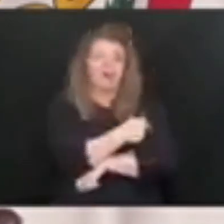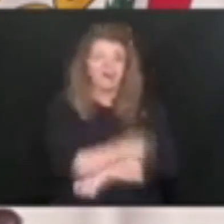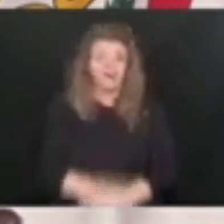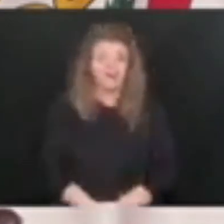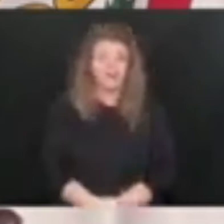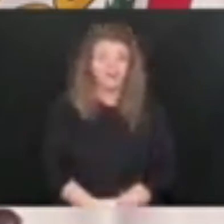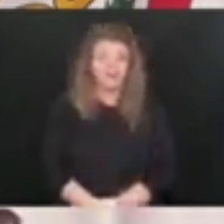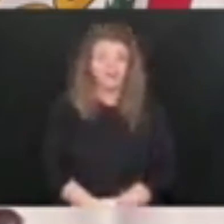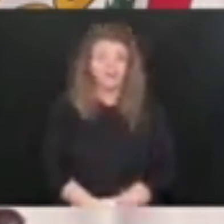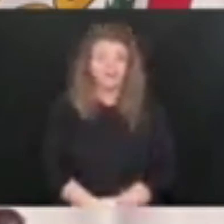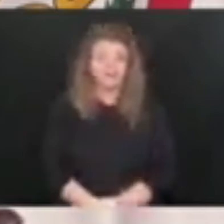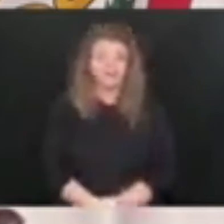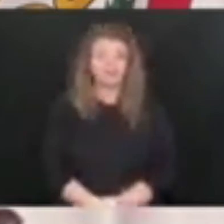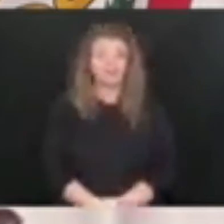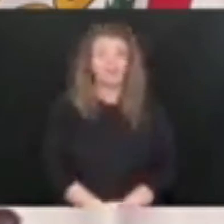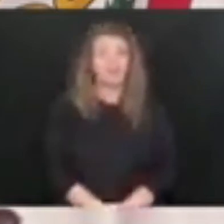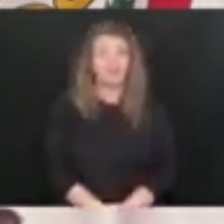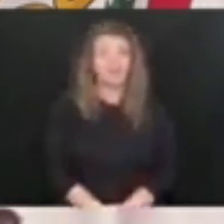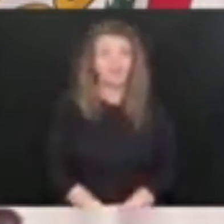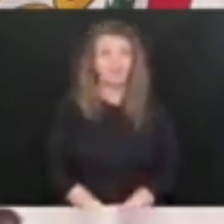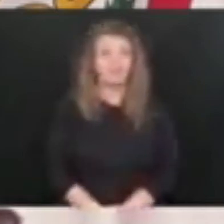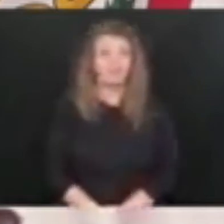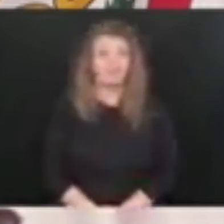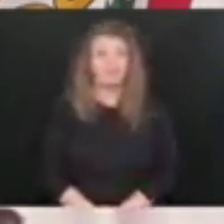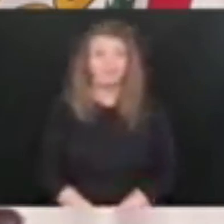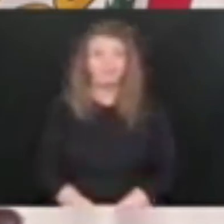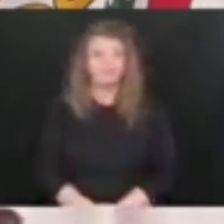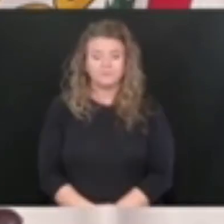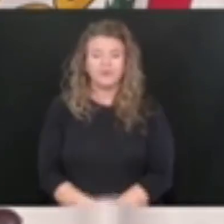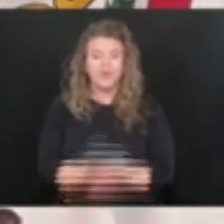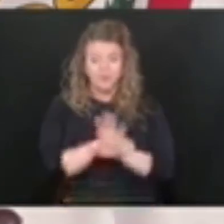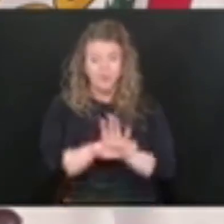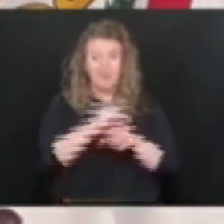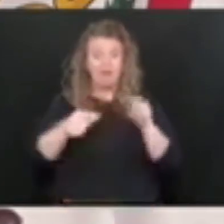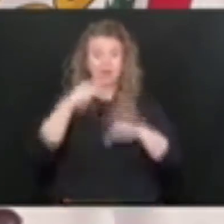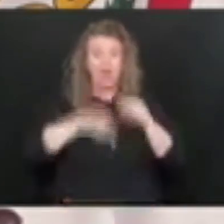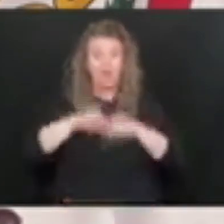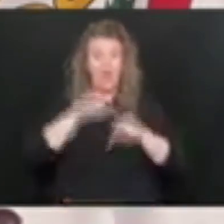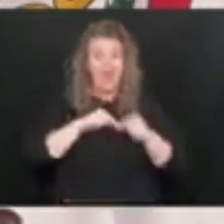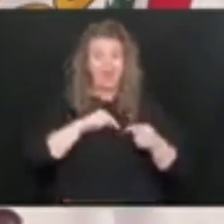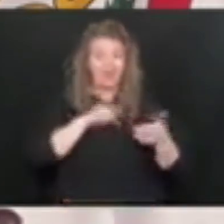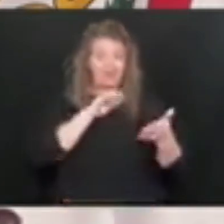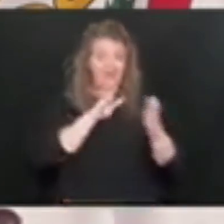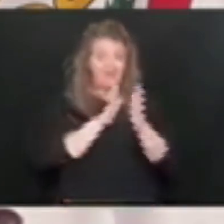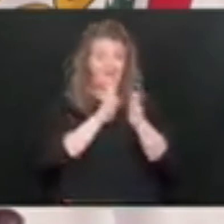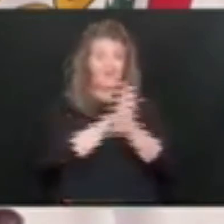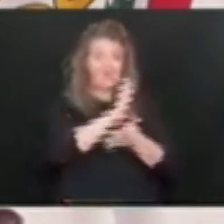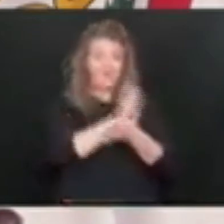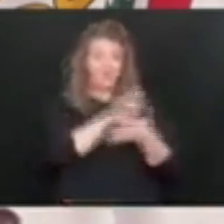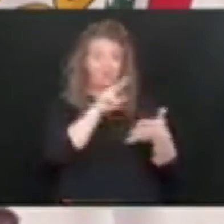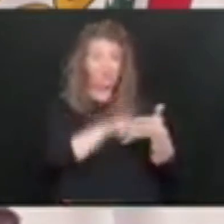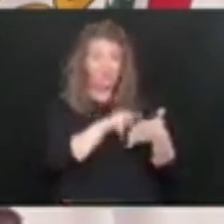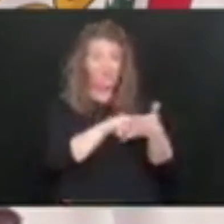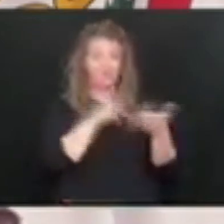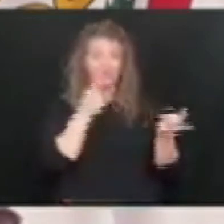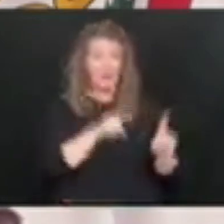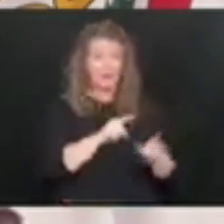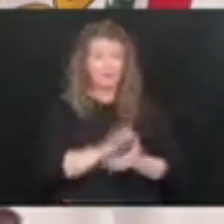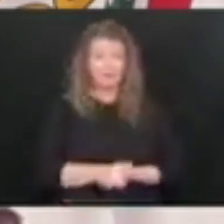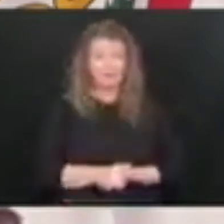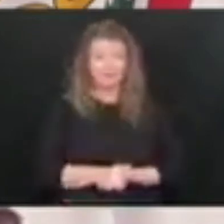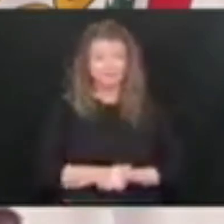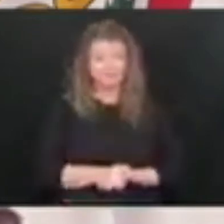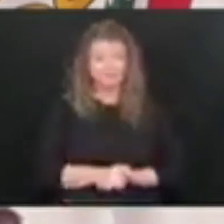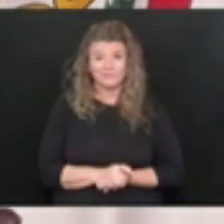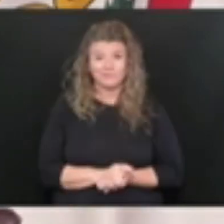vaccinated. Now, I'm going to go back and I'm going to go quickly as I possibly can. And just